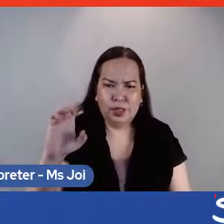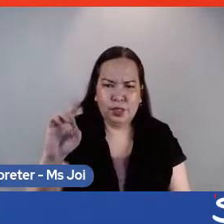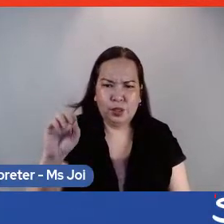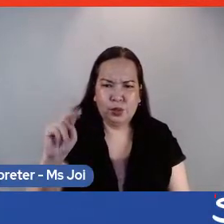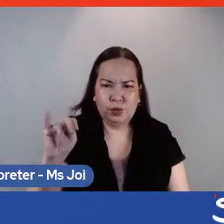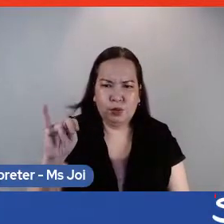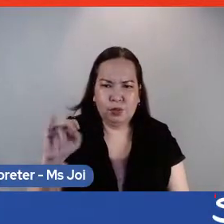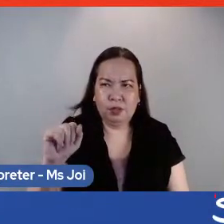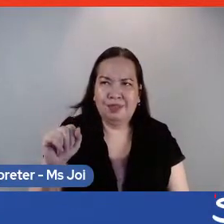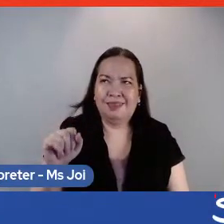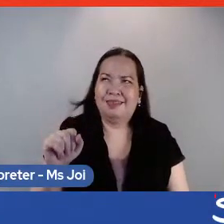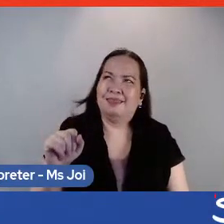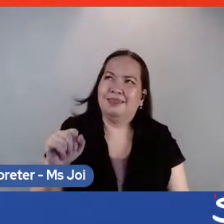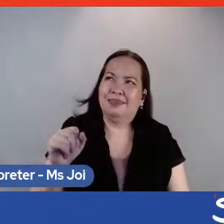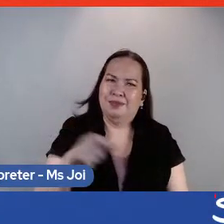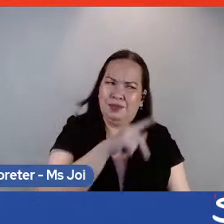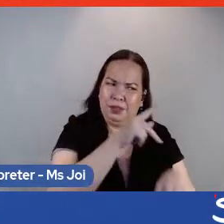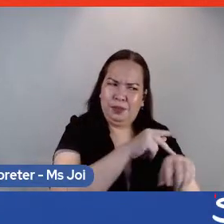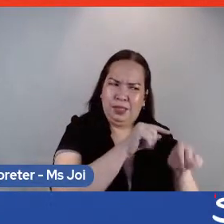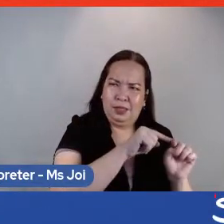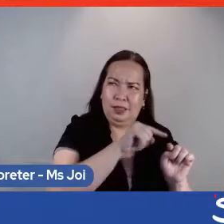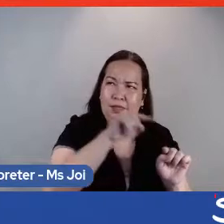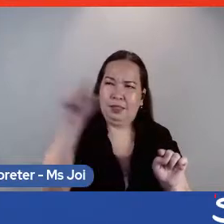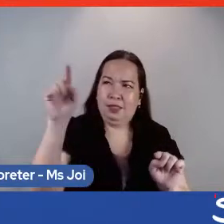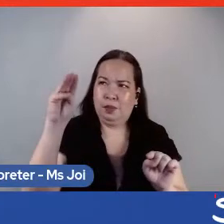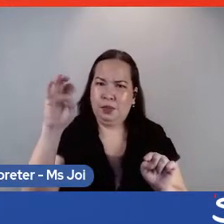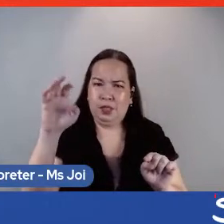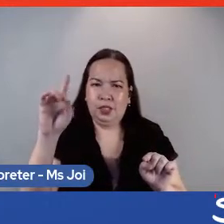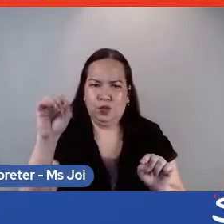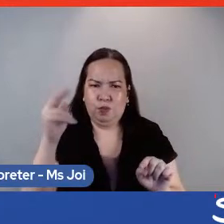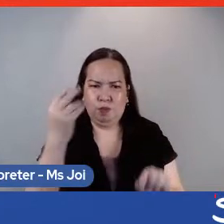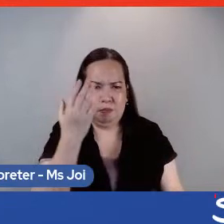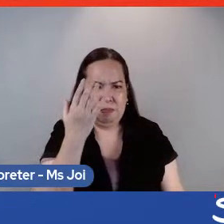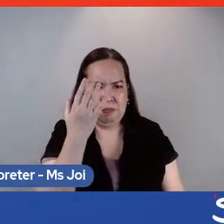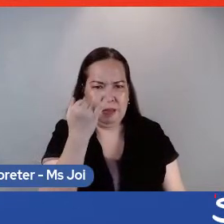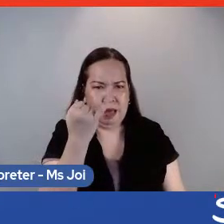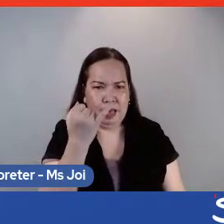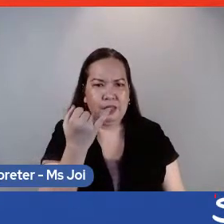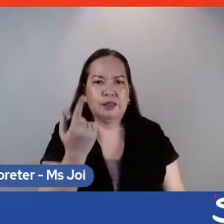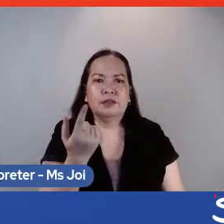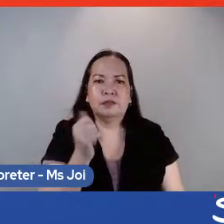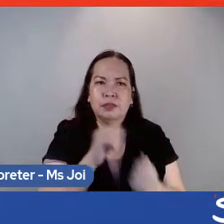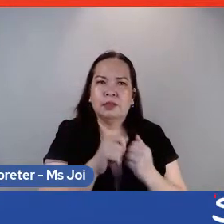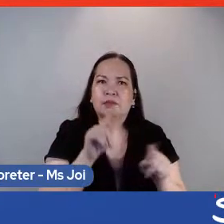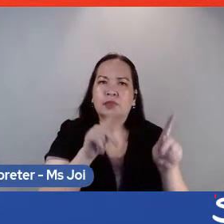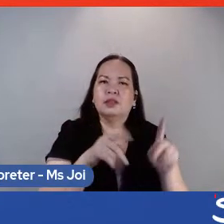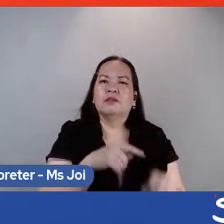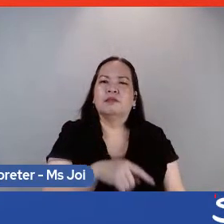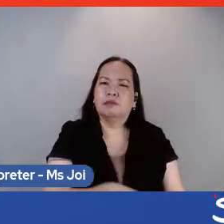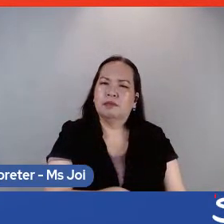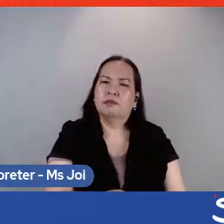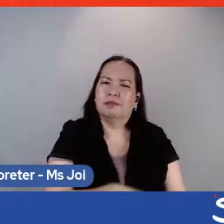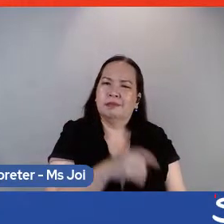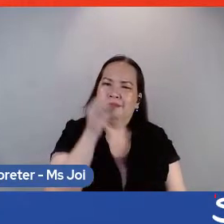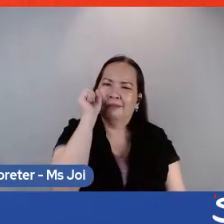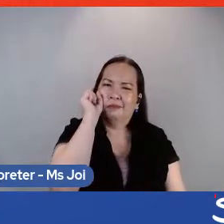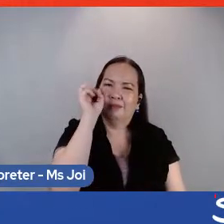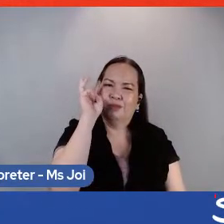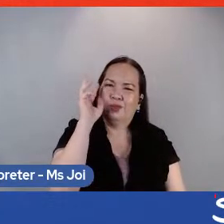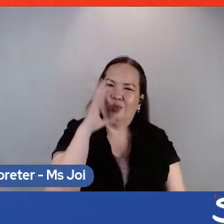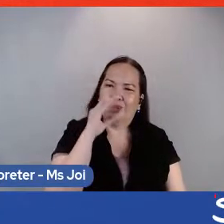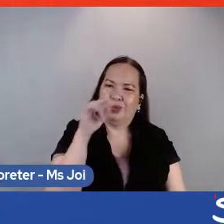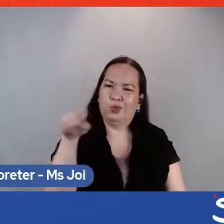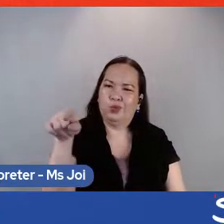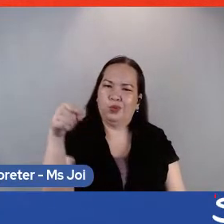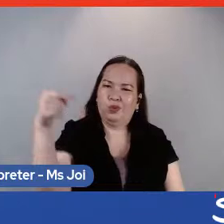are the admins so far away posting news about Philippines? And so this gives people an added insight into the administrators